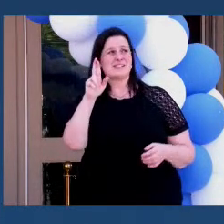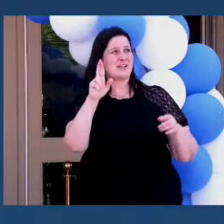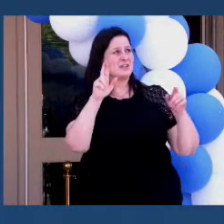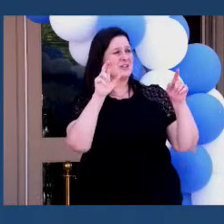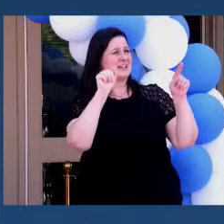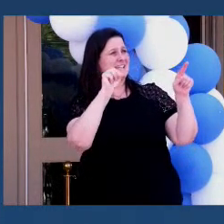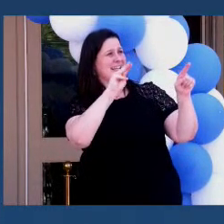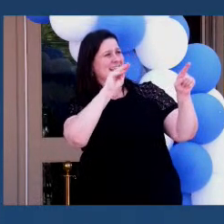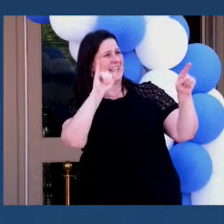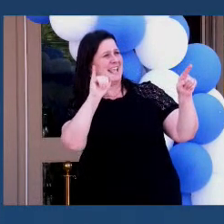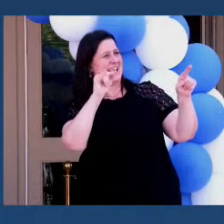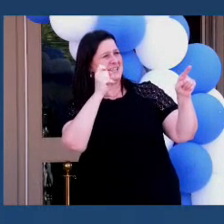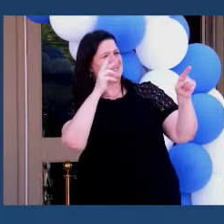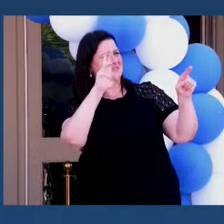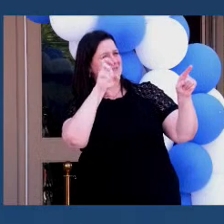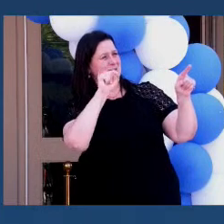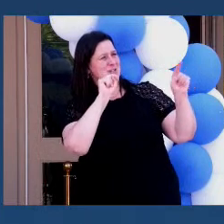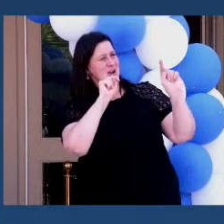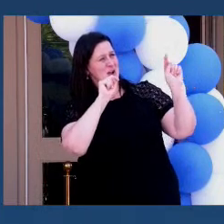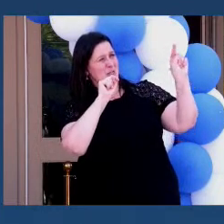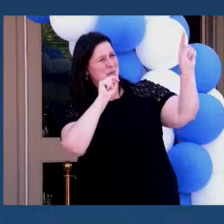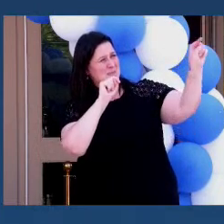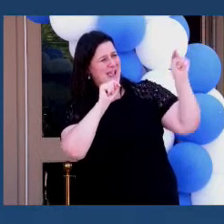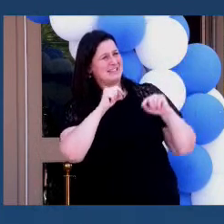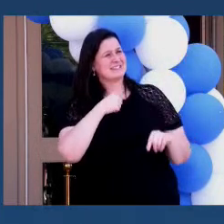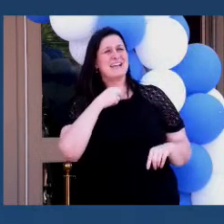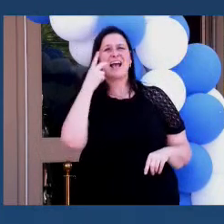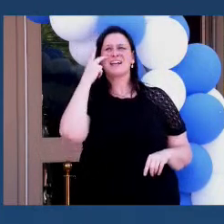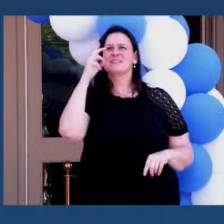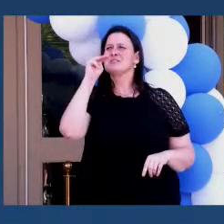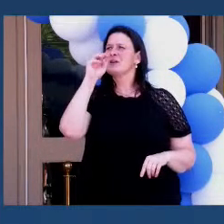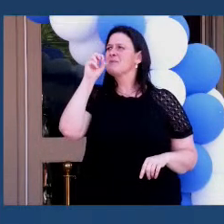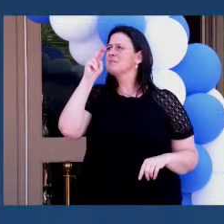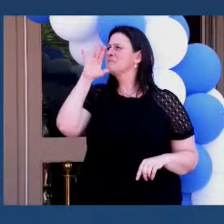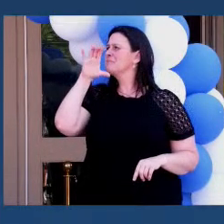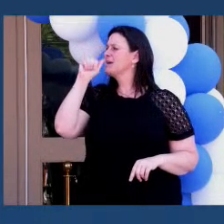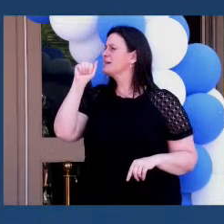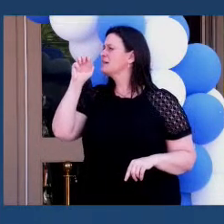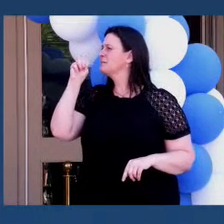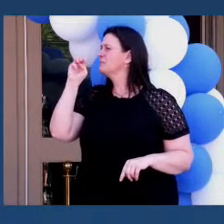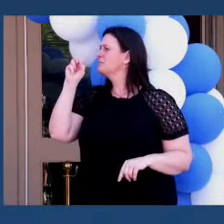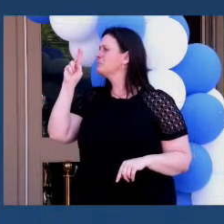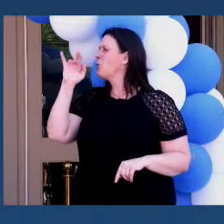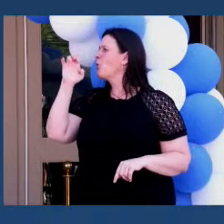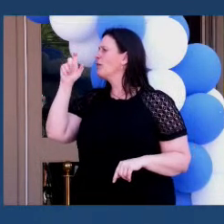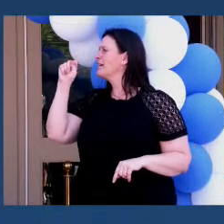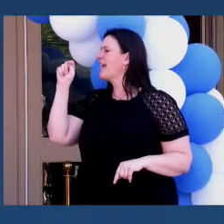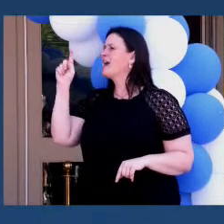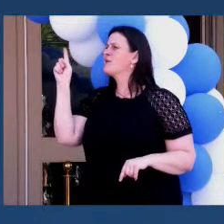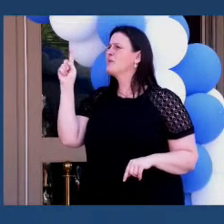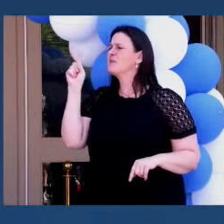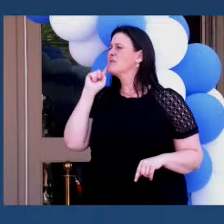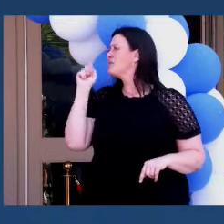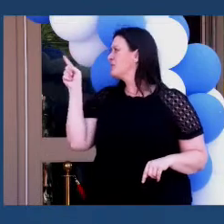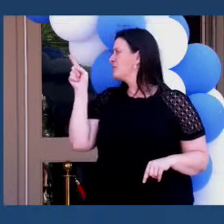Amy's Trouts in the back. I saw Monica Moriak. Anyone else? Did I miss